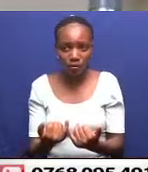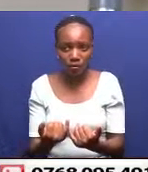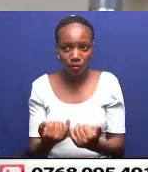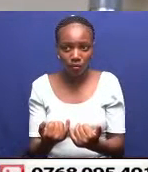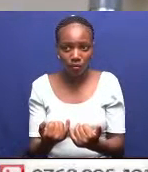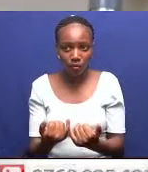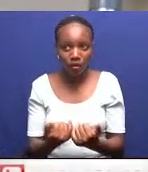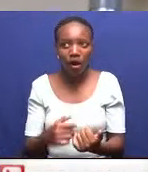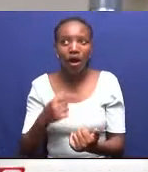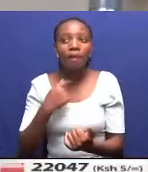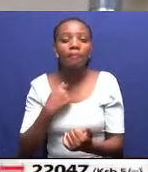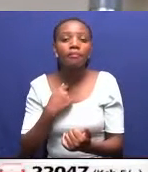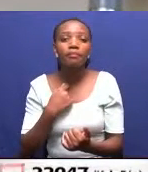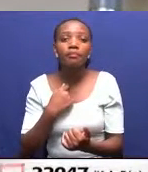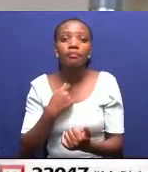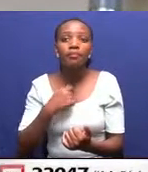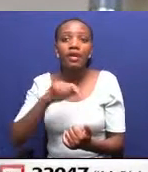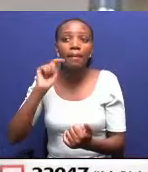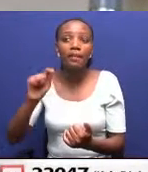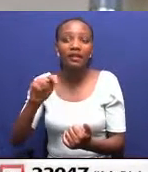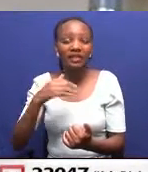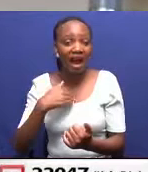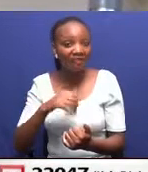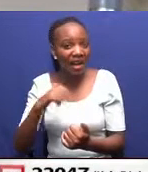I need to go for a total hip replacement